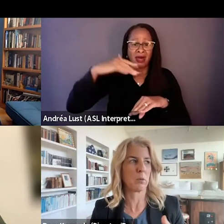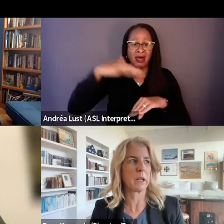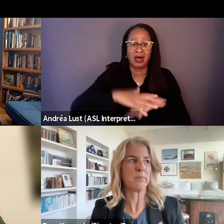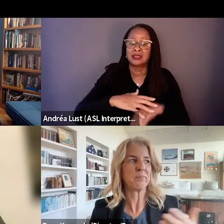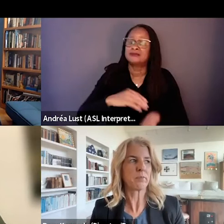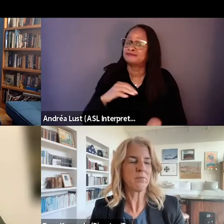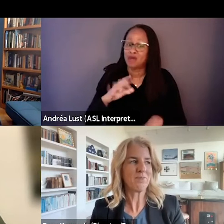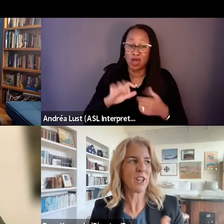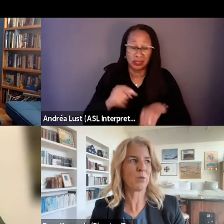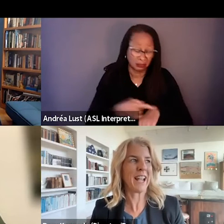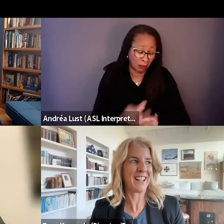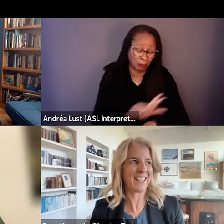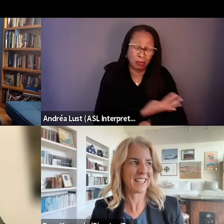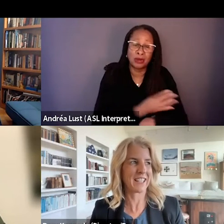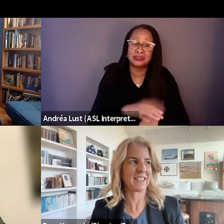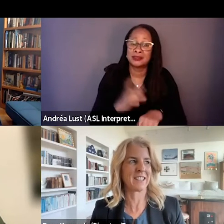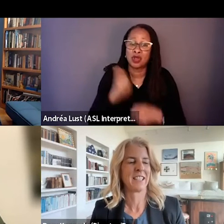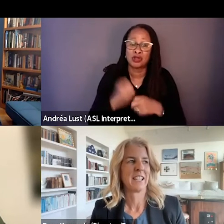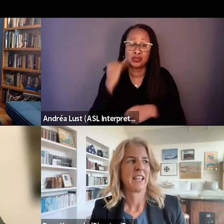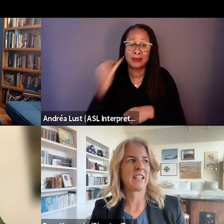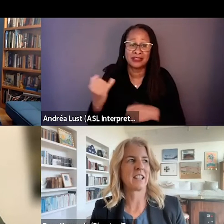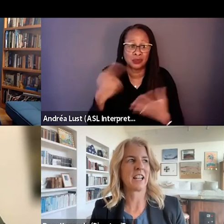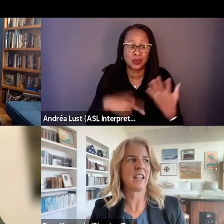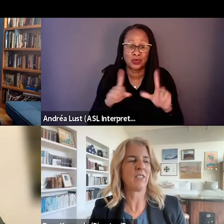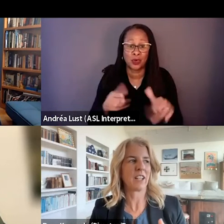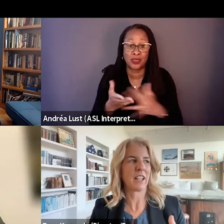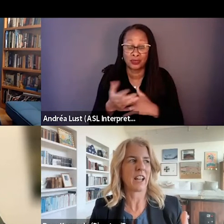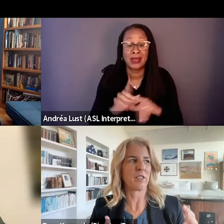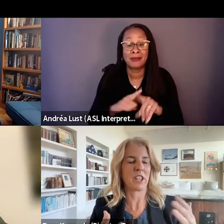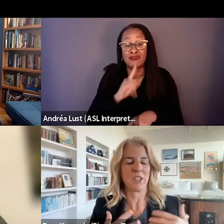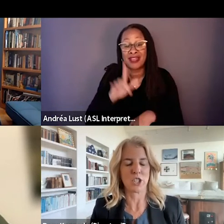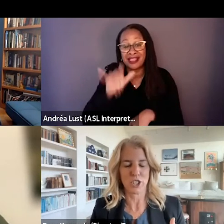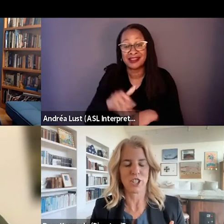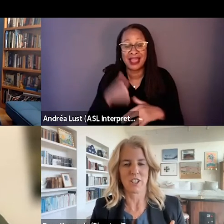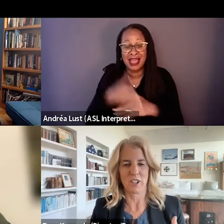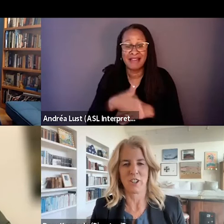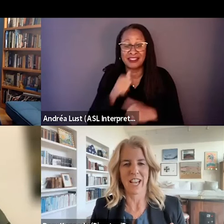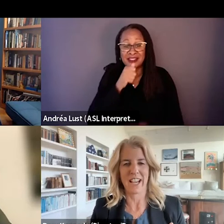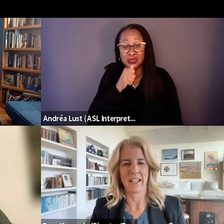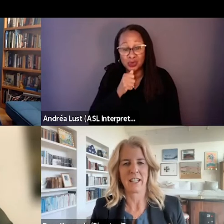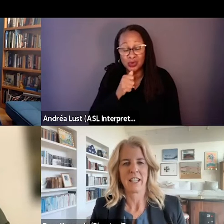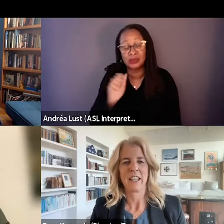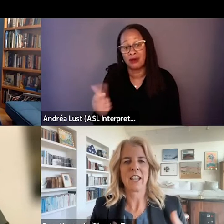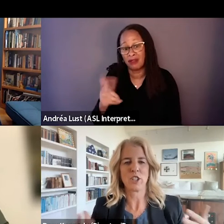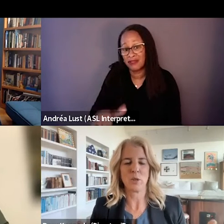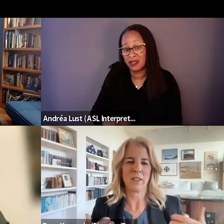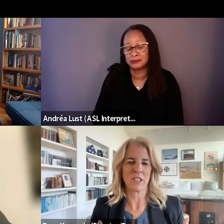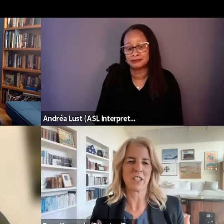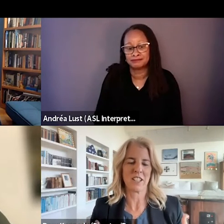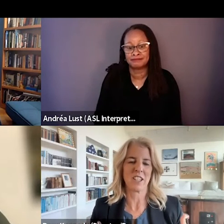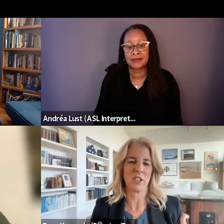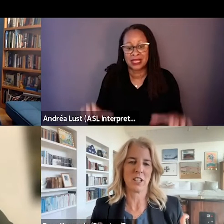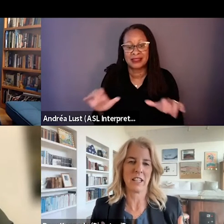went through. But the reality is that even after they've endured all of that, they do